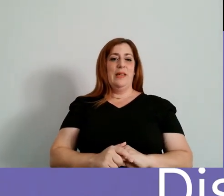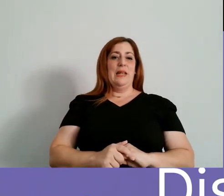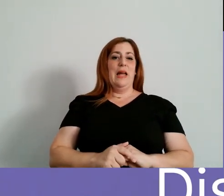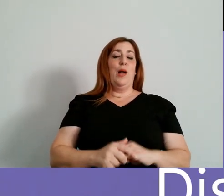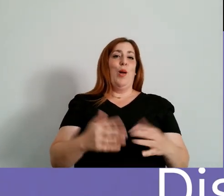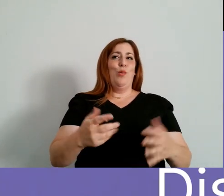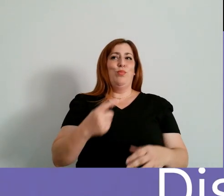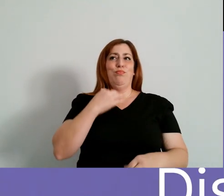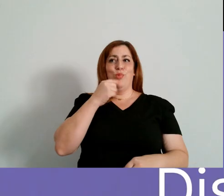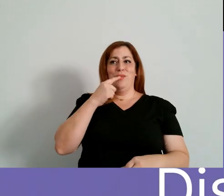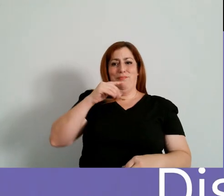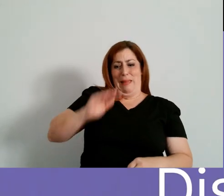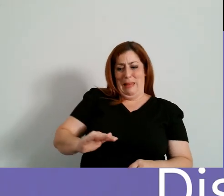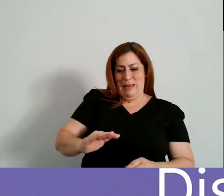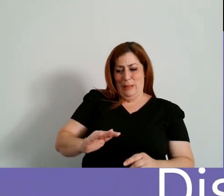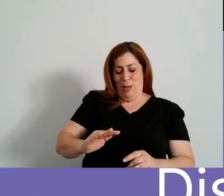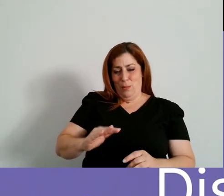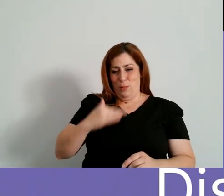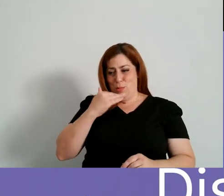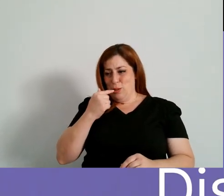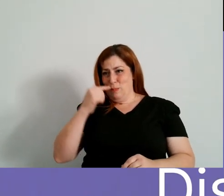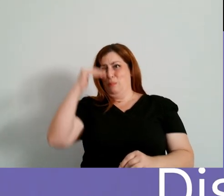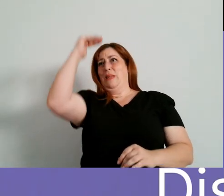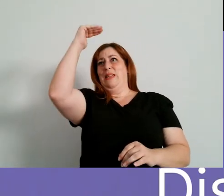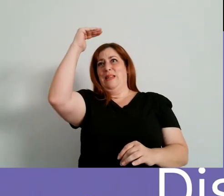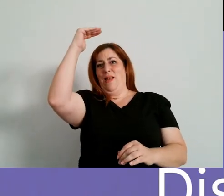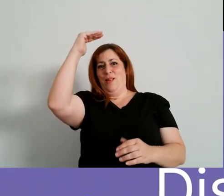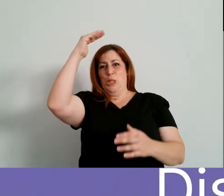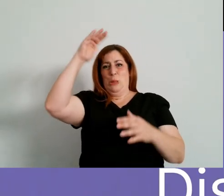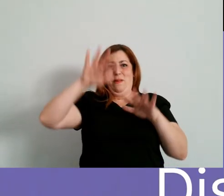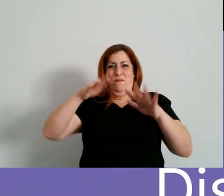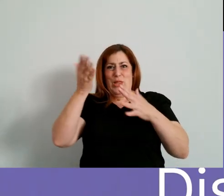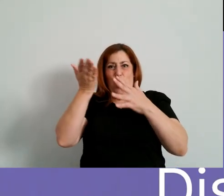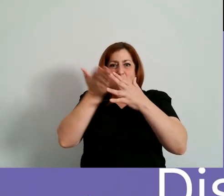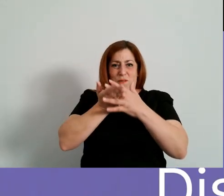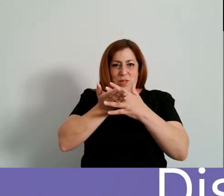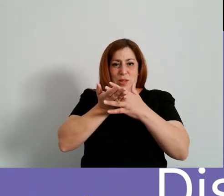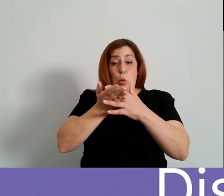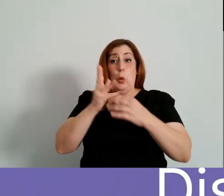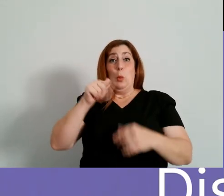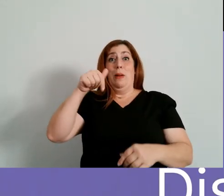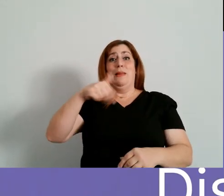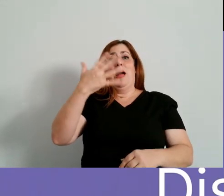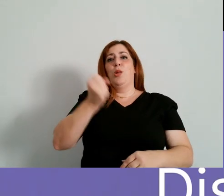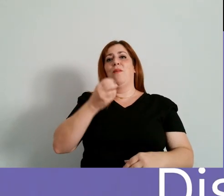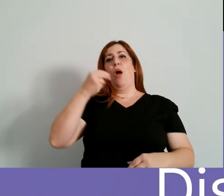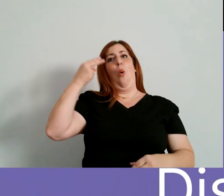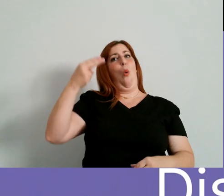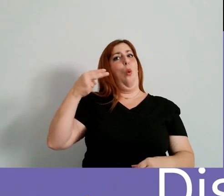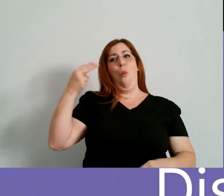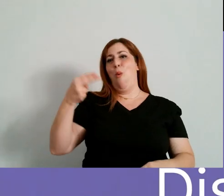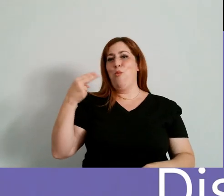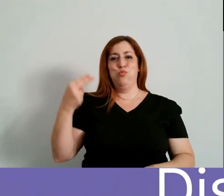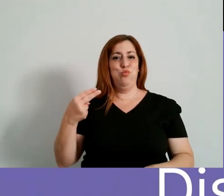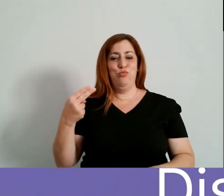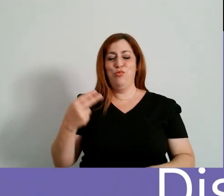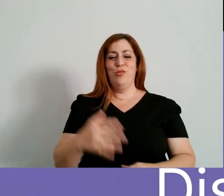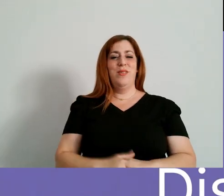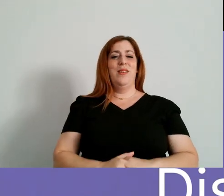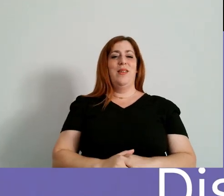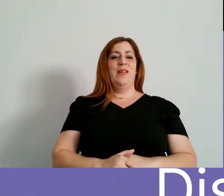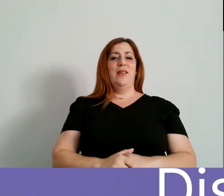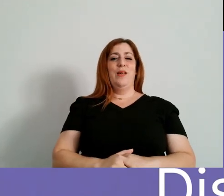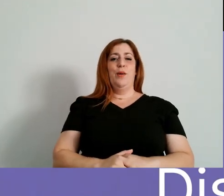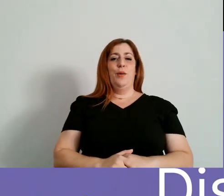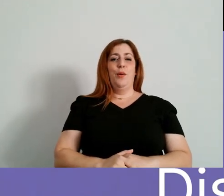and he's not big yet, and his actions are different, yes, and because it's lots of hormones